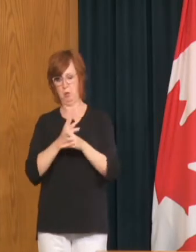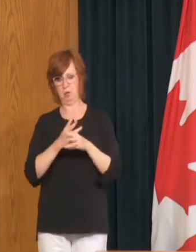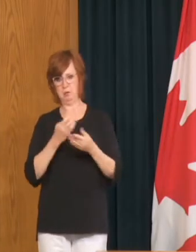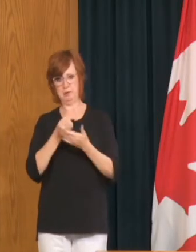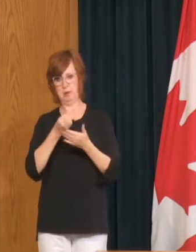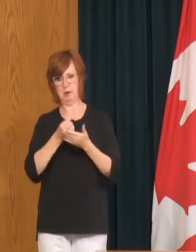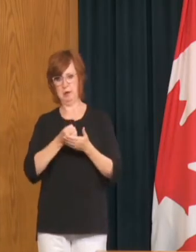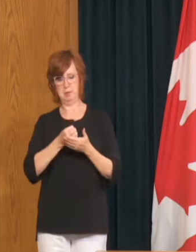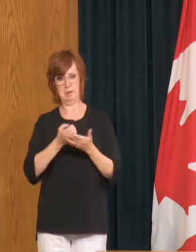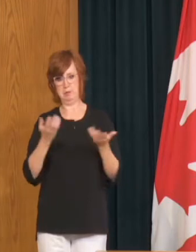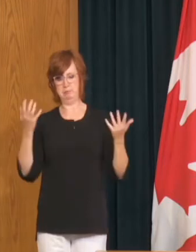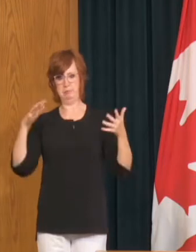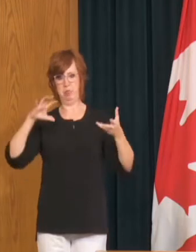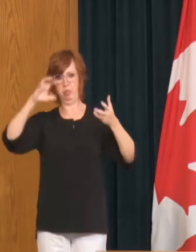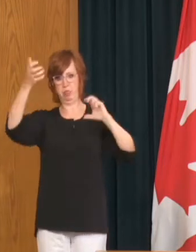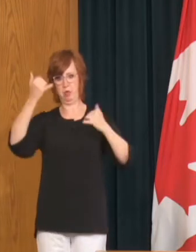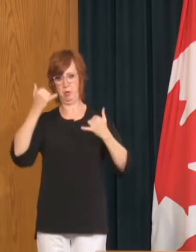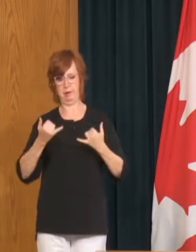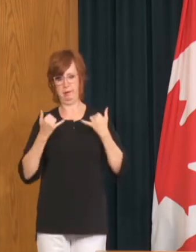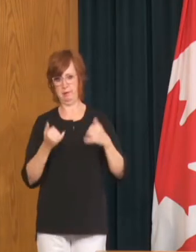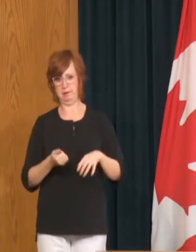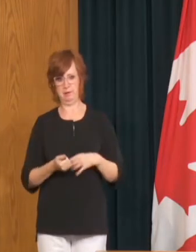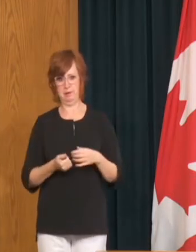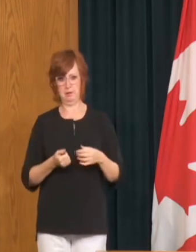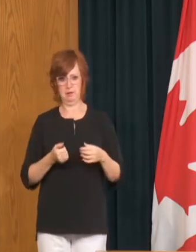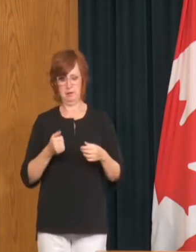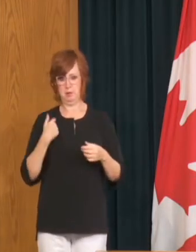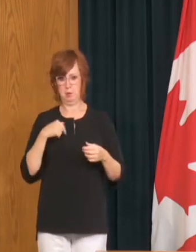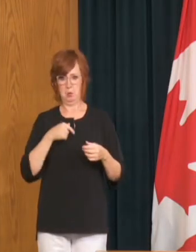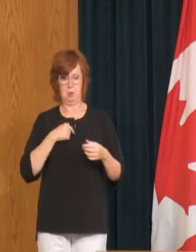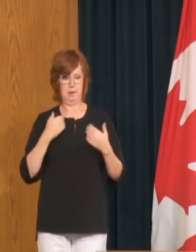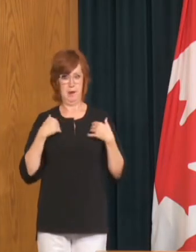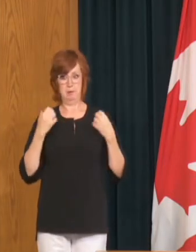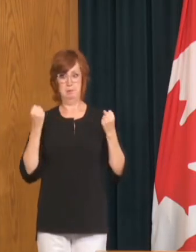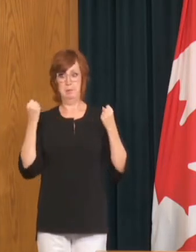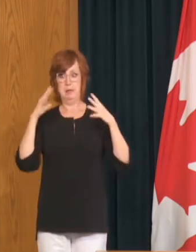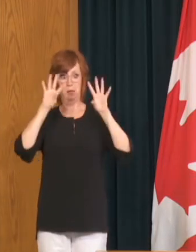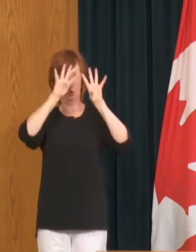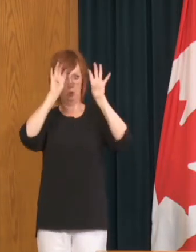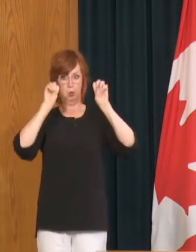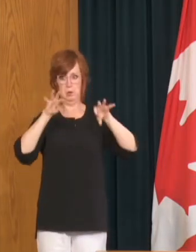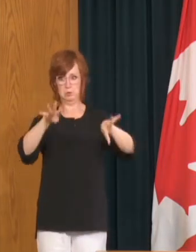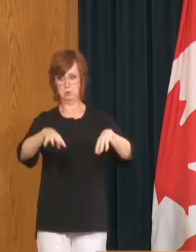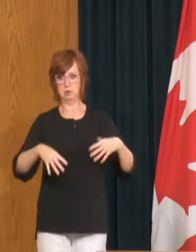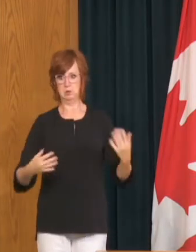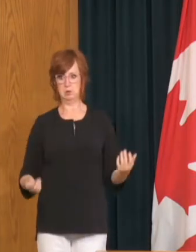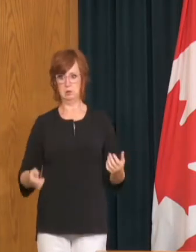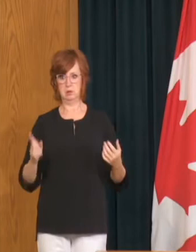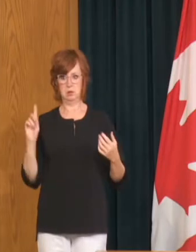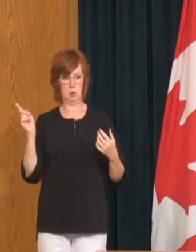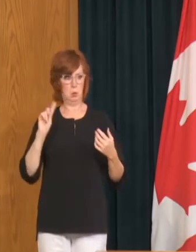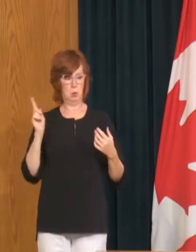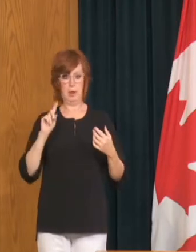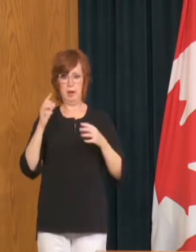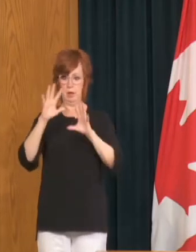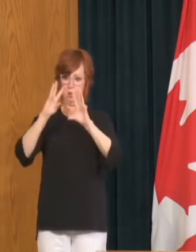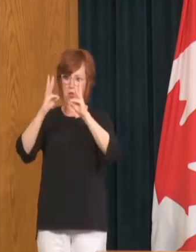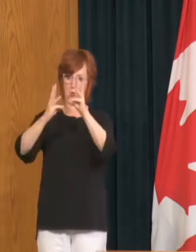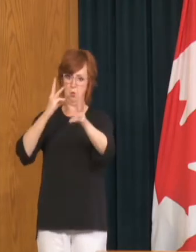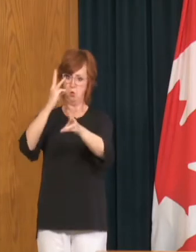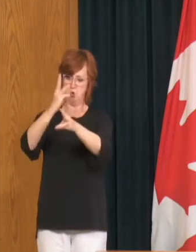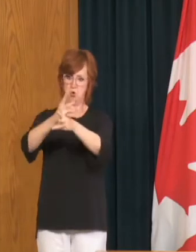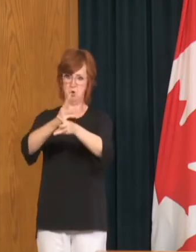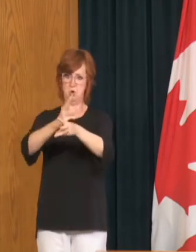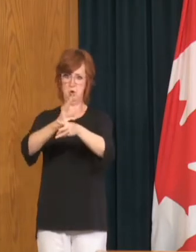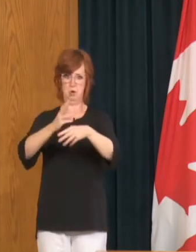the lack of clarity that we globally share right now, is no one knows for sure where our global economy is,